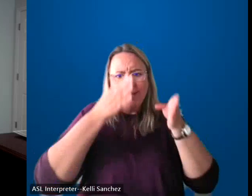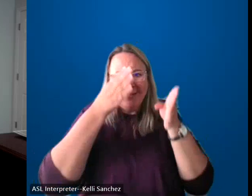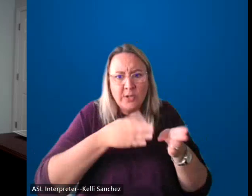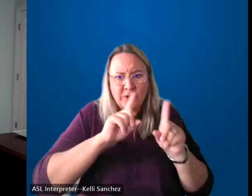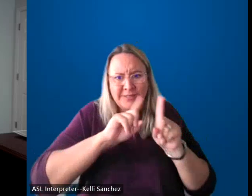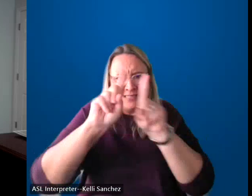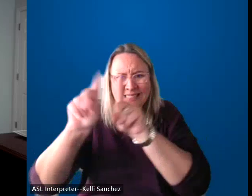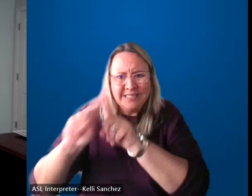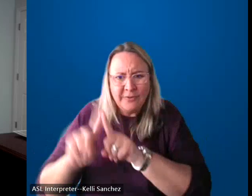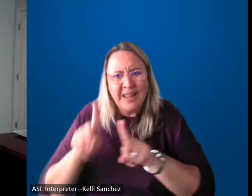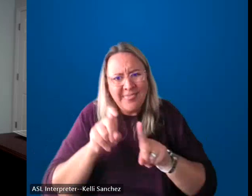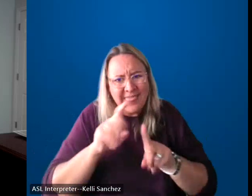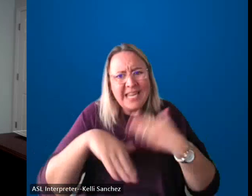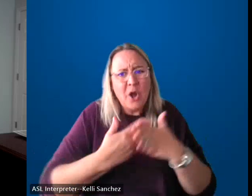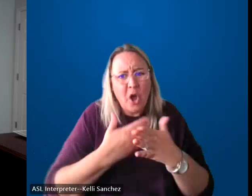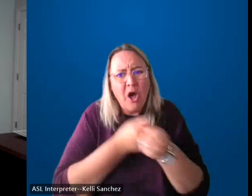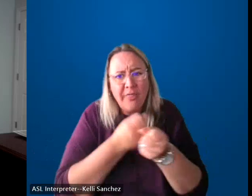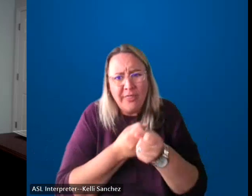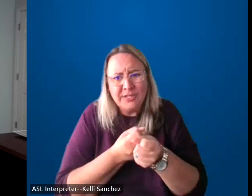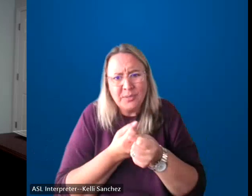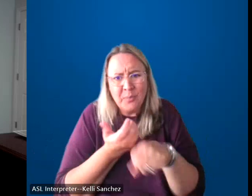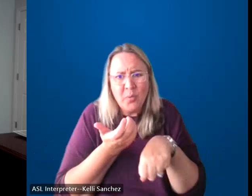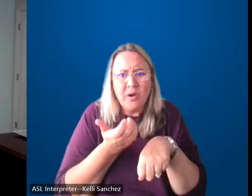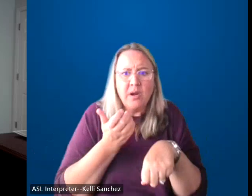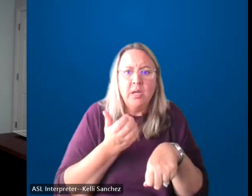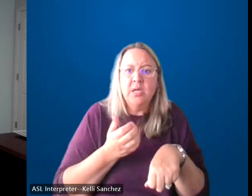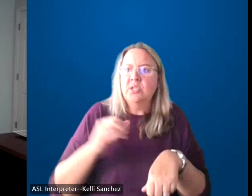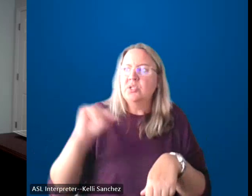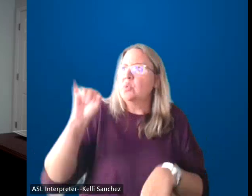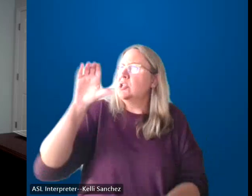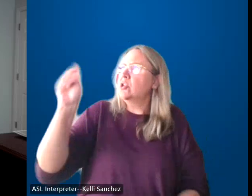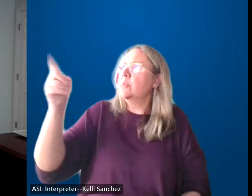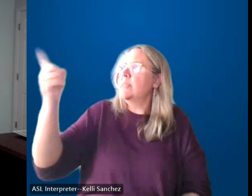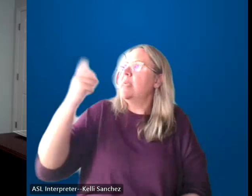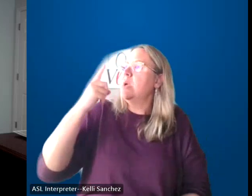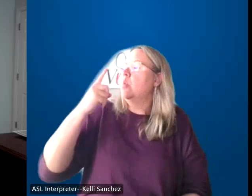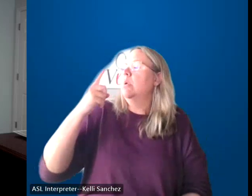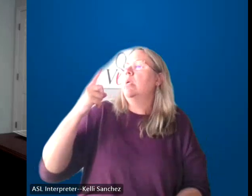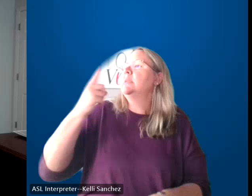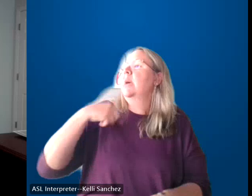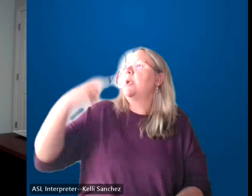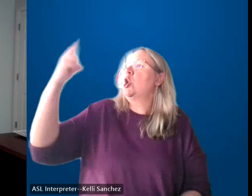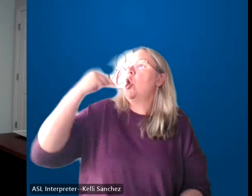they can get. And so I get pushback from insurance companies all day long.